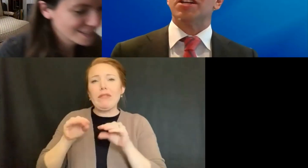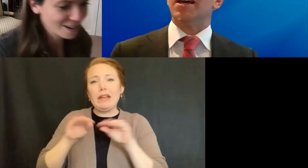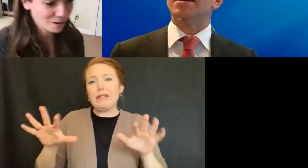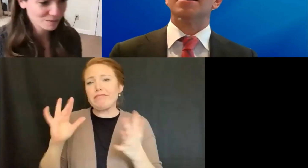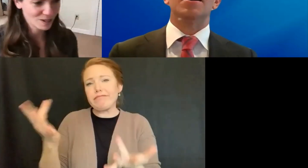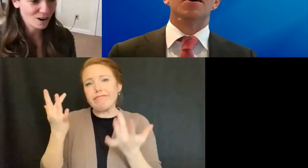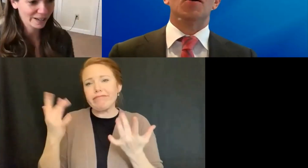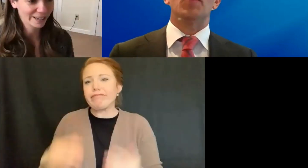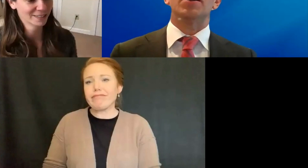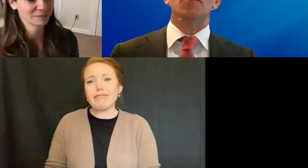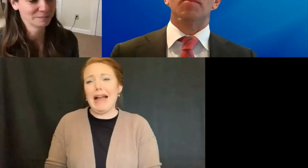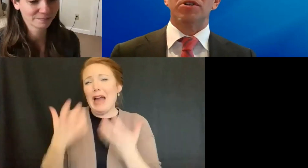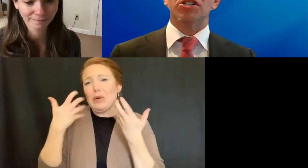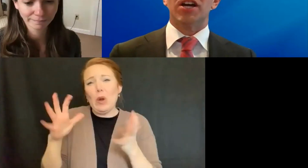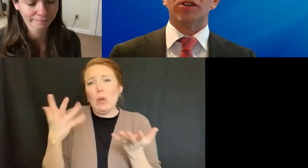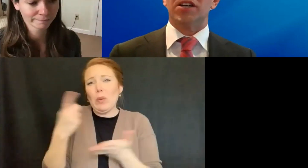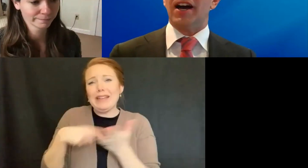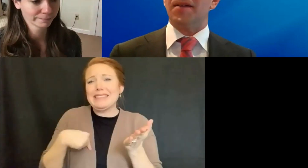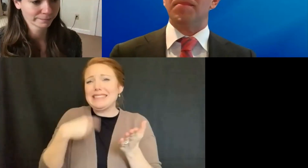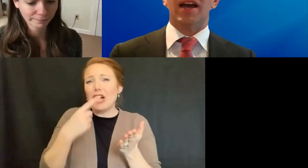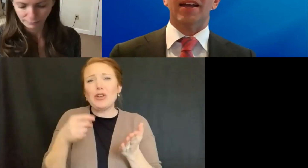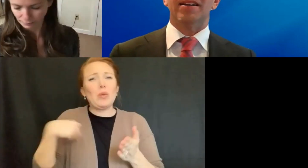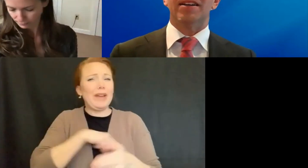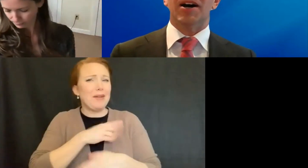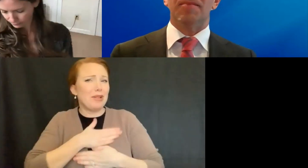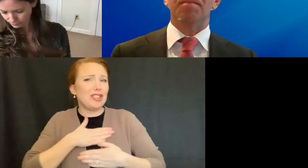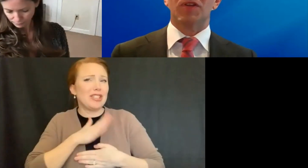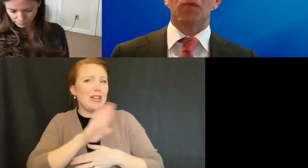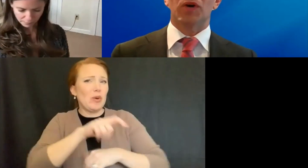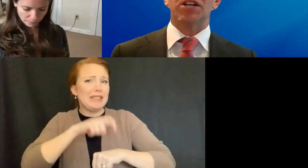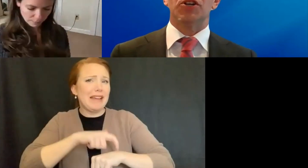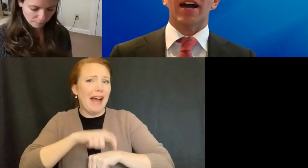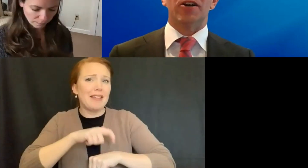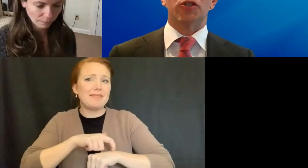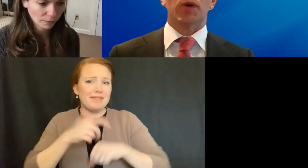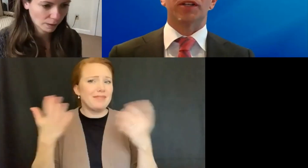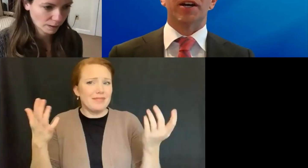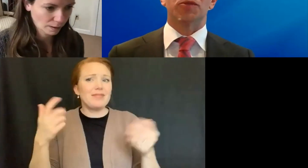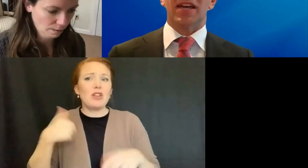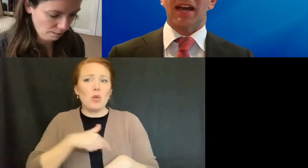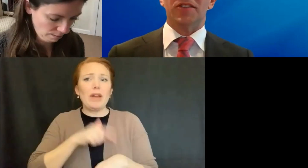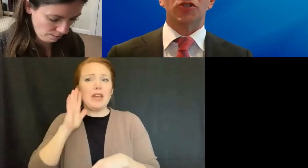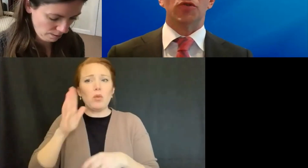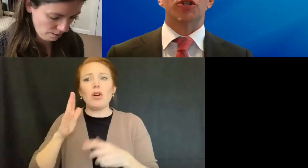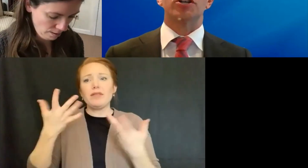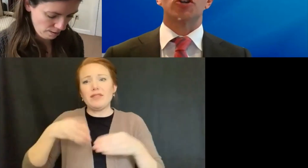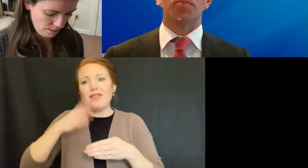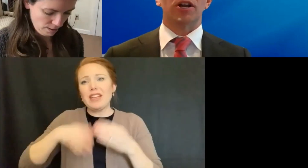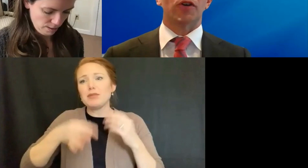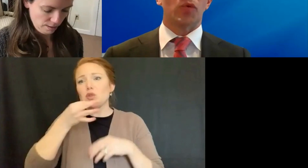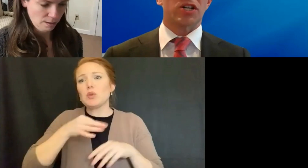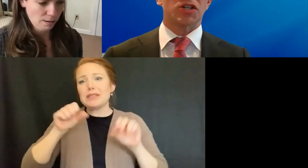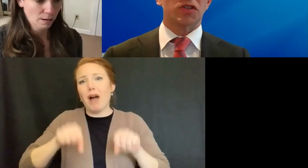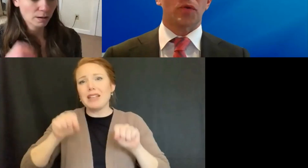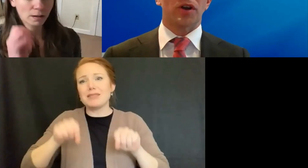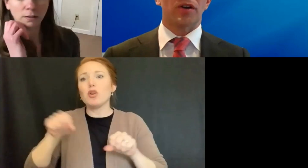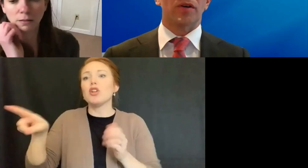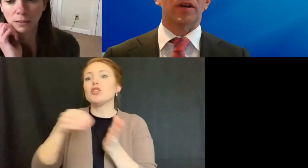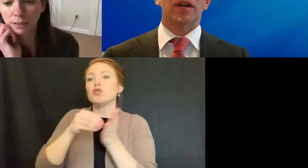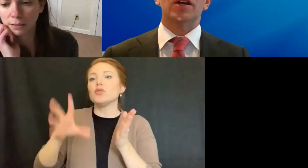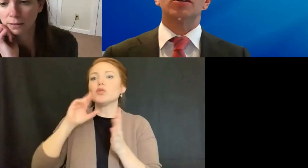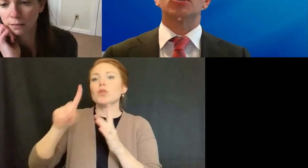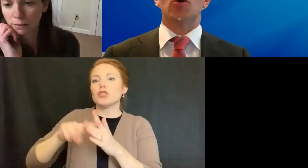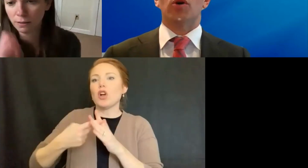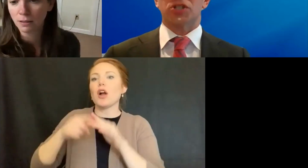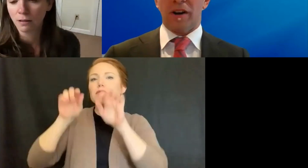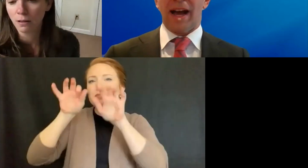Yes, I understand. I'm sorry. We appreciate your time, and we'll get you out of here as quickly as we can. The students are going to start putting their questions for